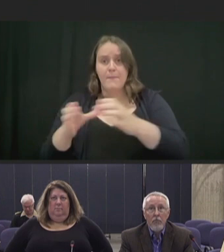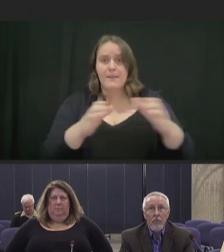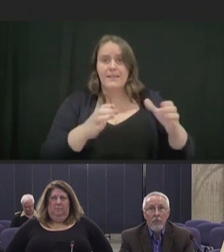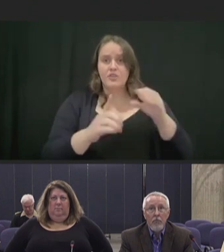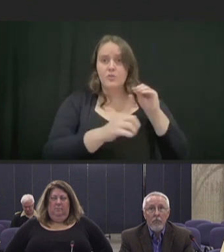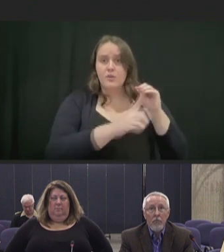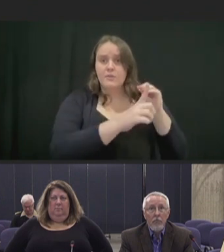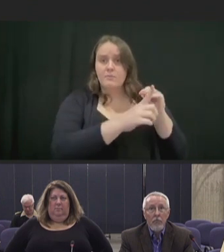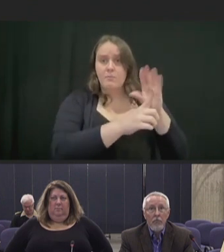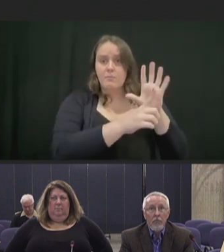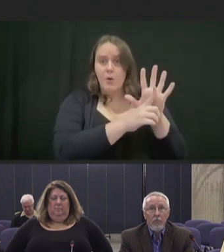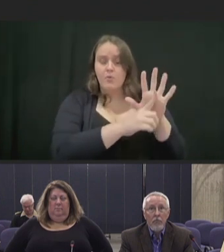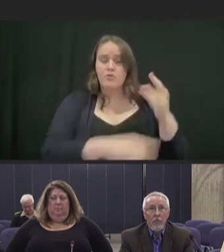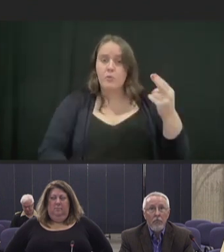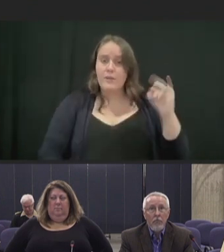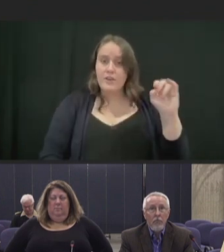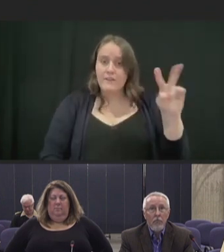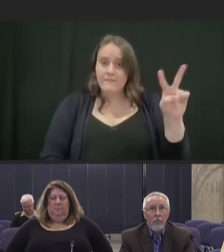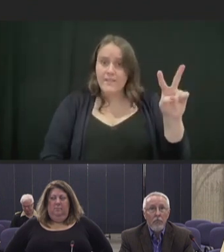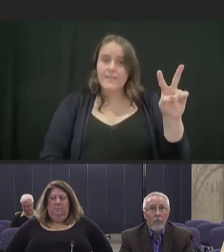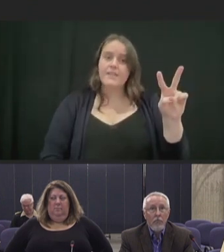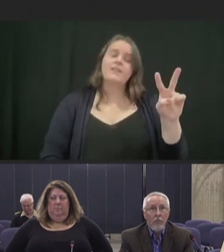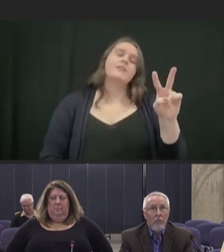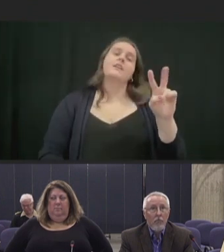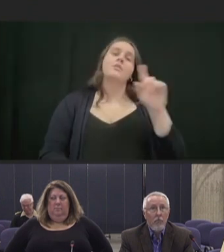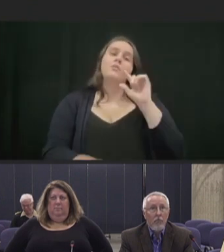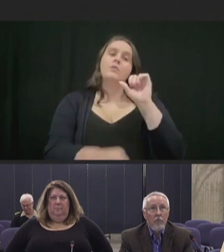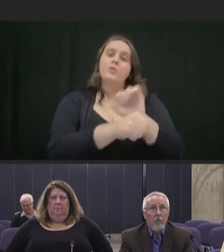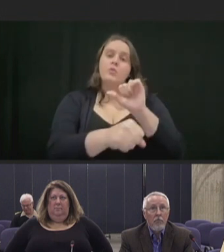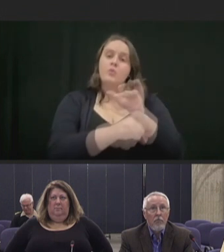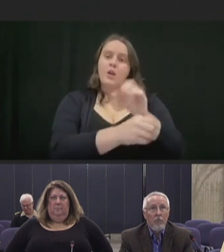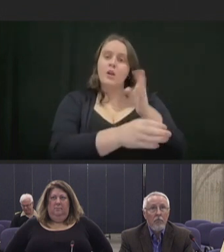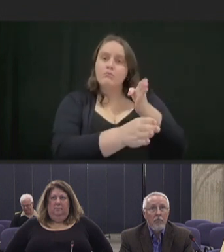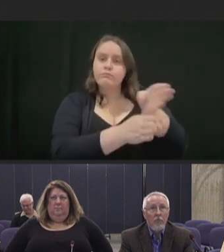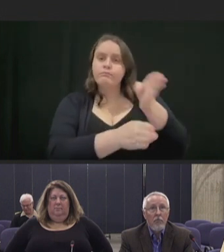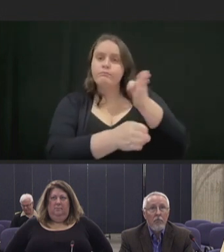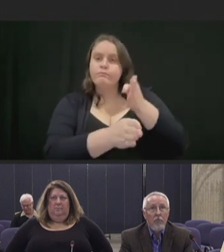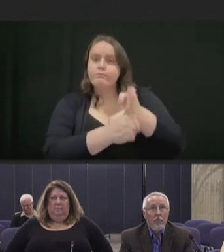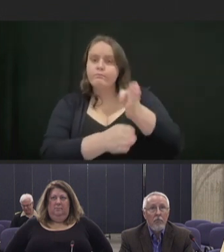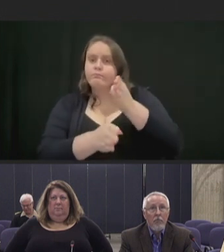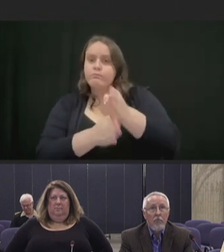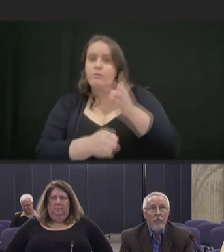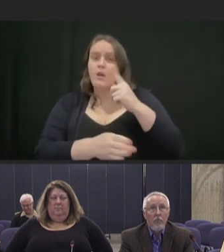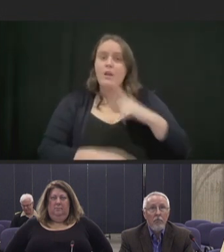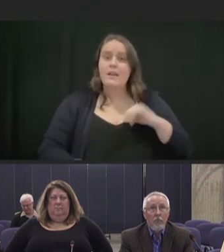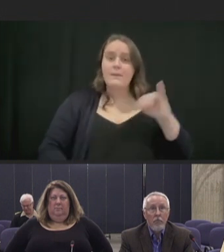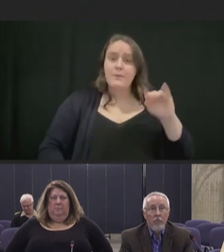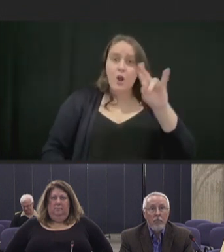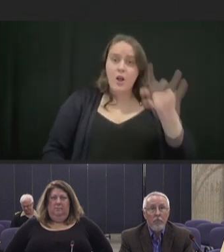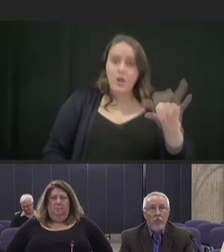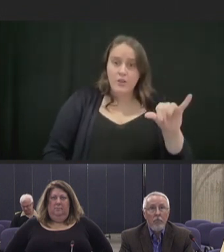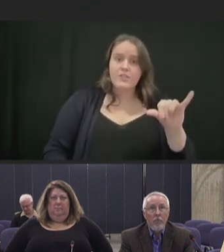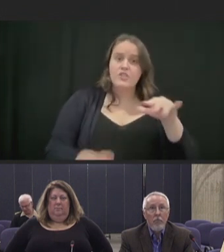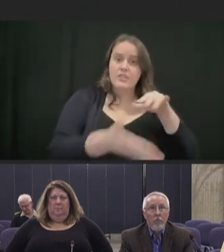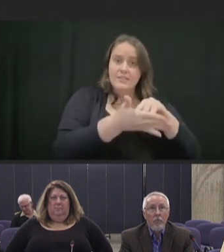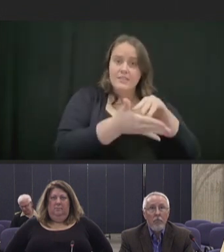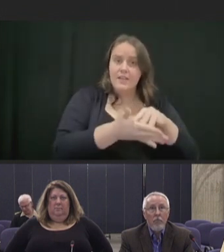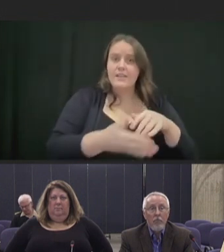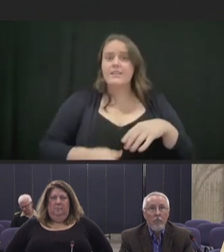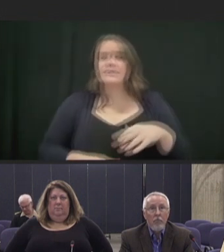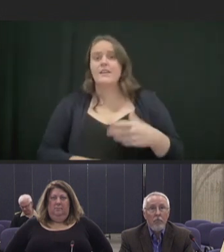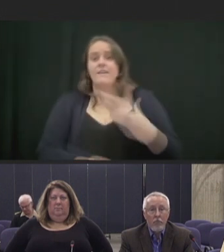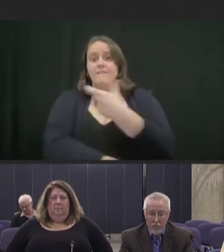HIV, and work across the fundamental and basic immunology and vaccinology to apply